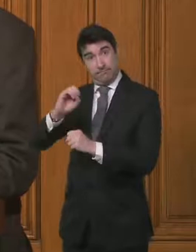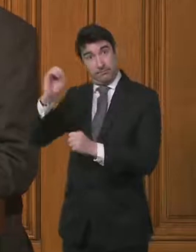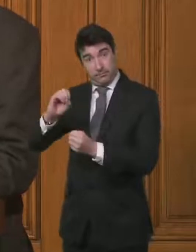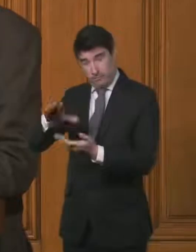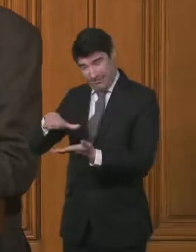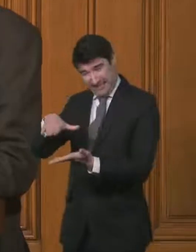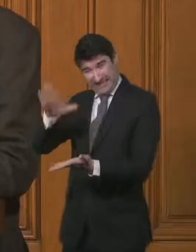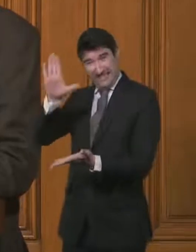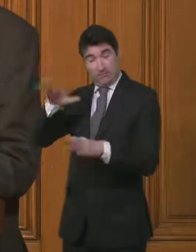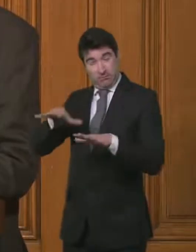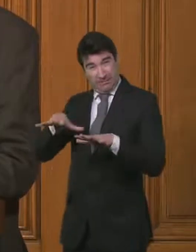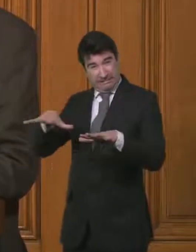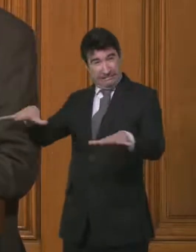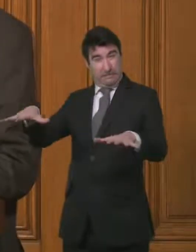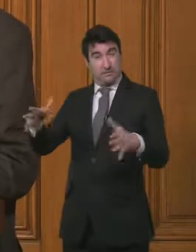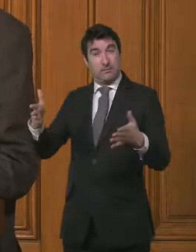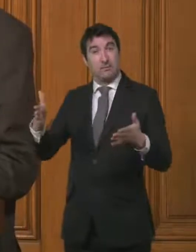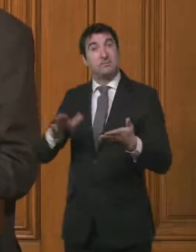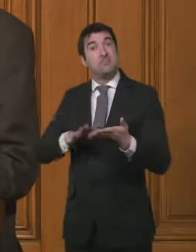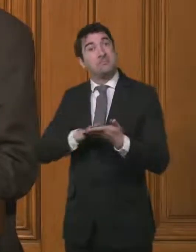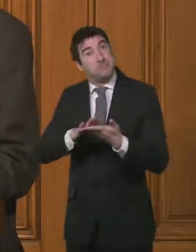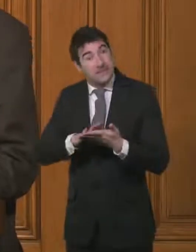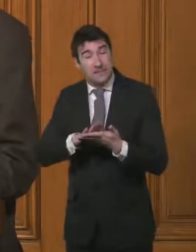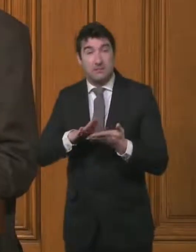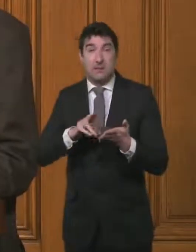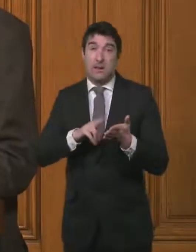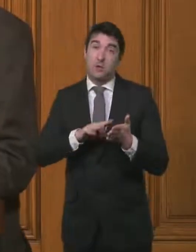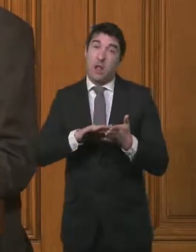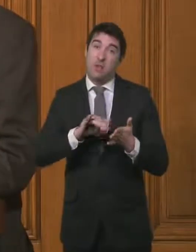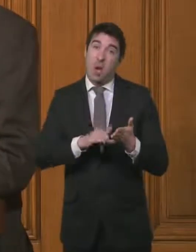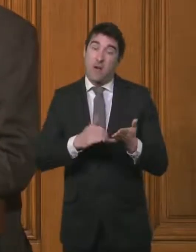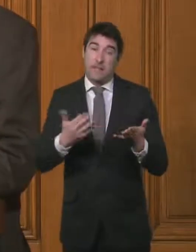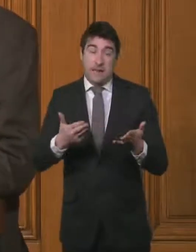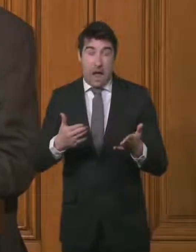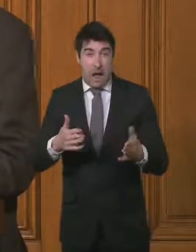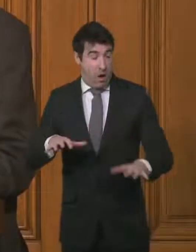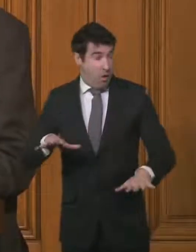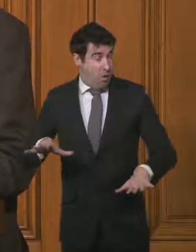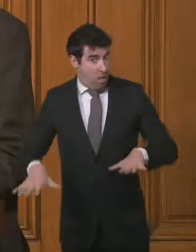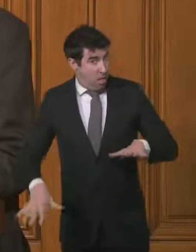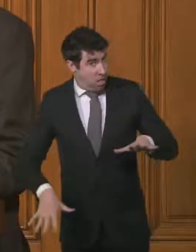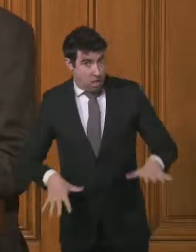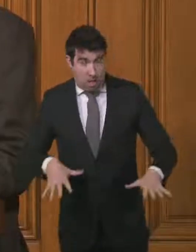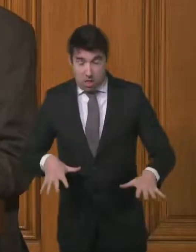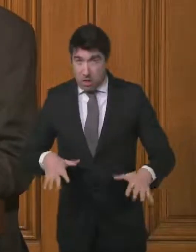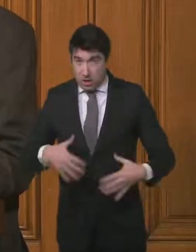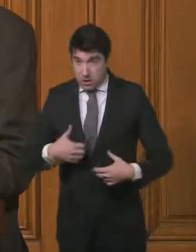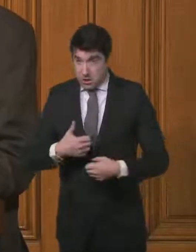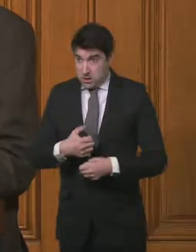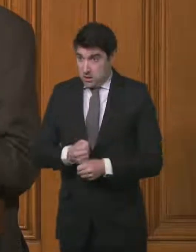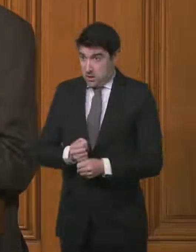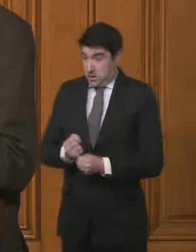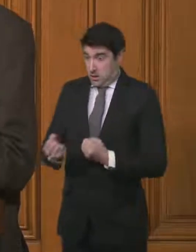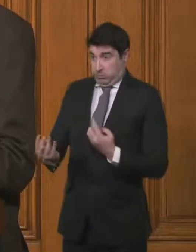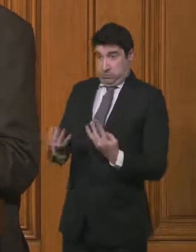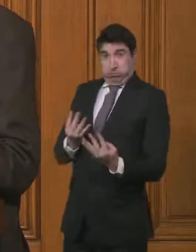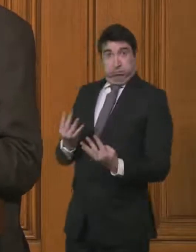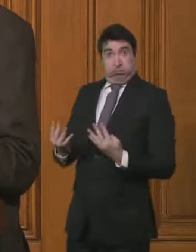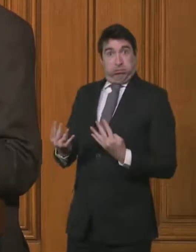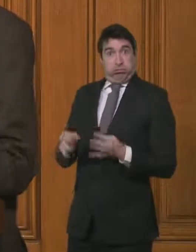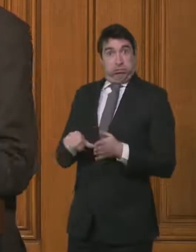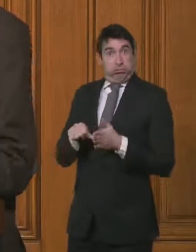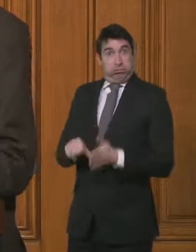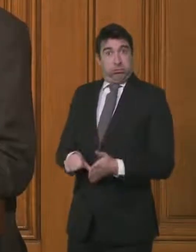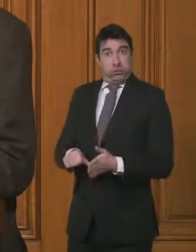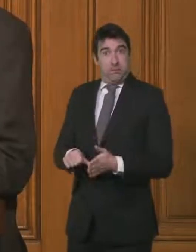the NHS. And that is particularly the case in those parts of the country where the new variant has